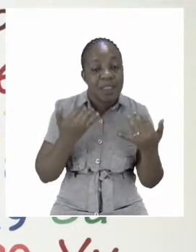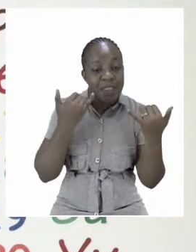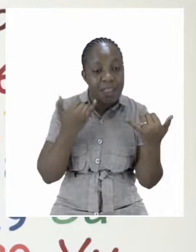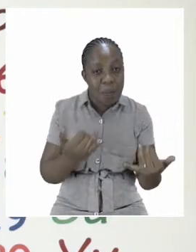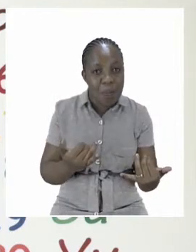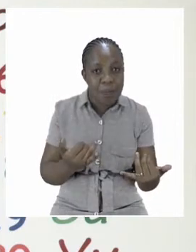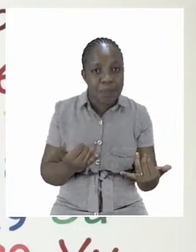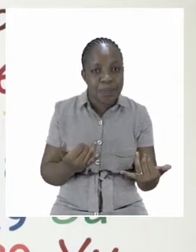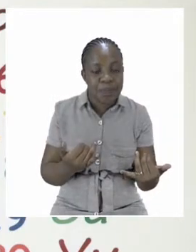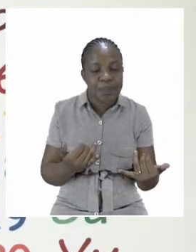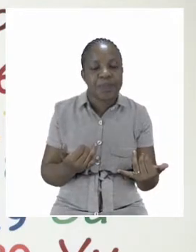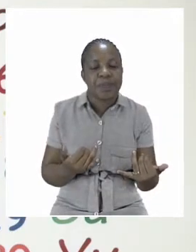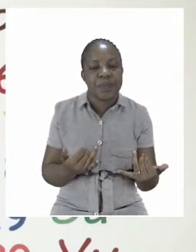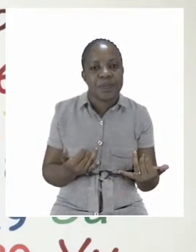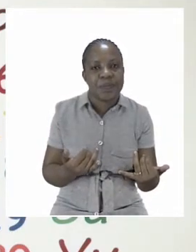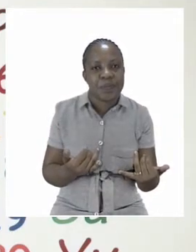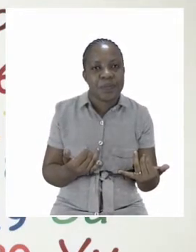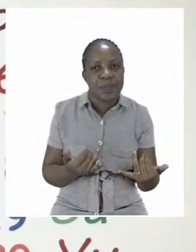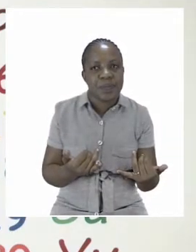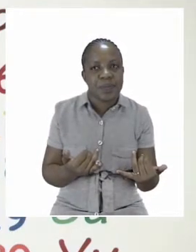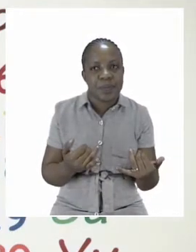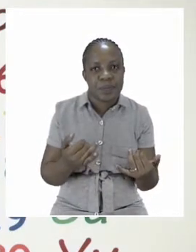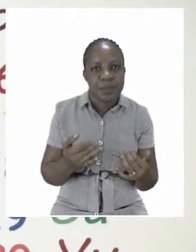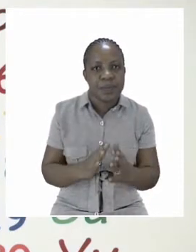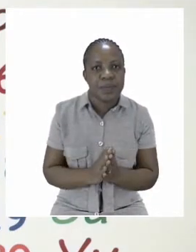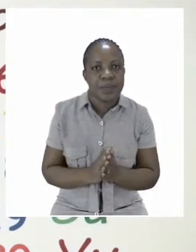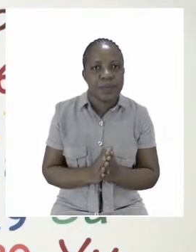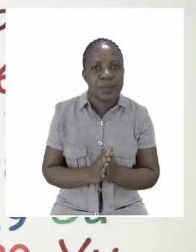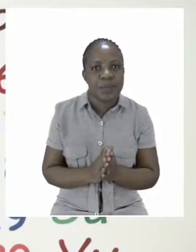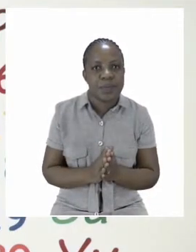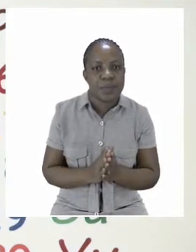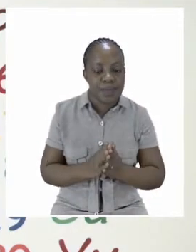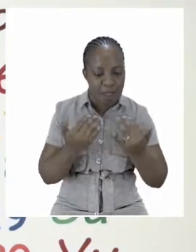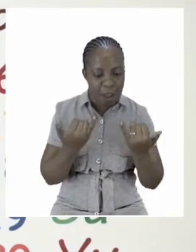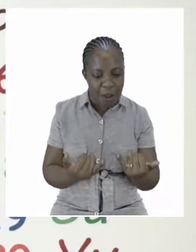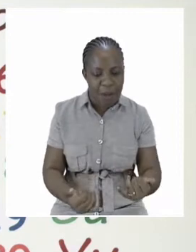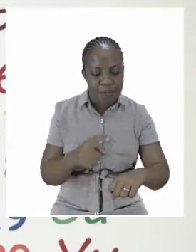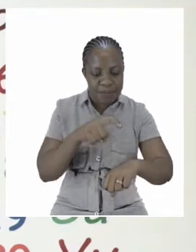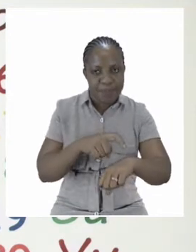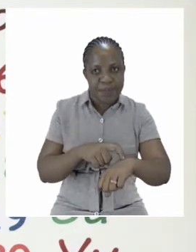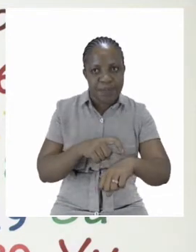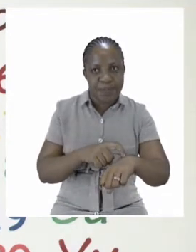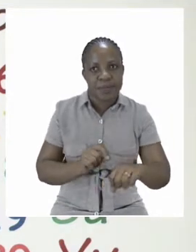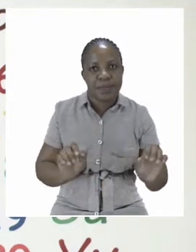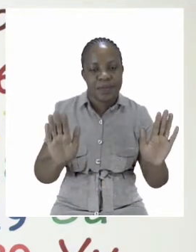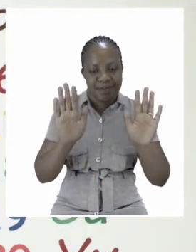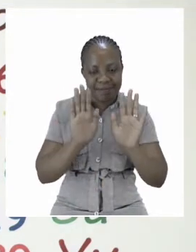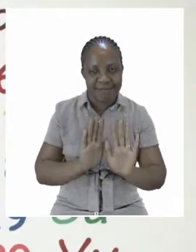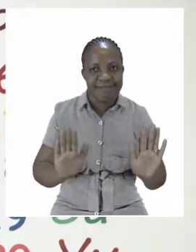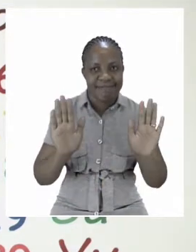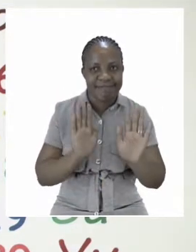it is the second part where we are talking about coloring. So let's turn back to